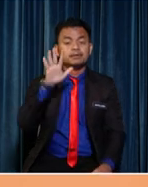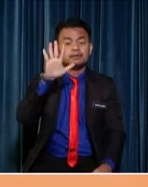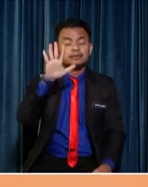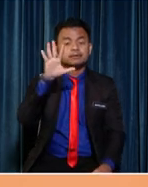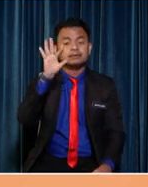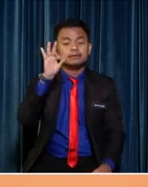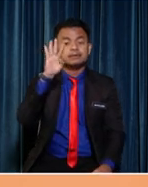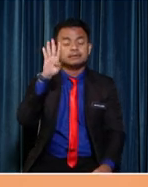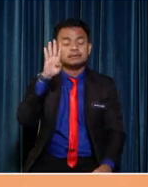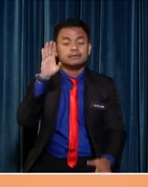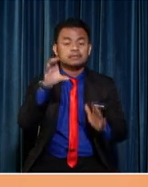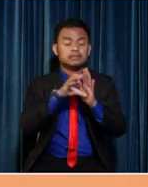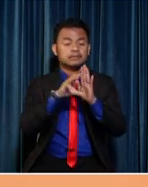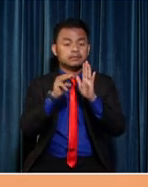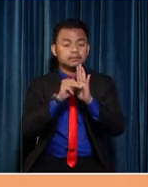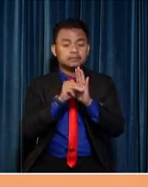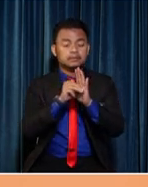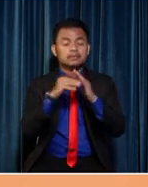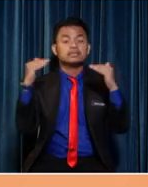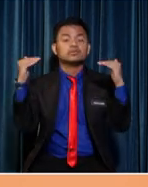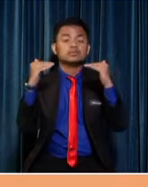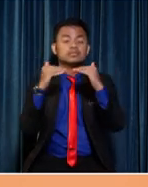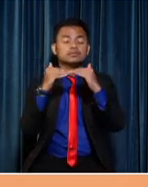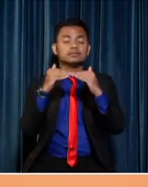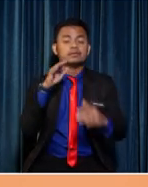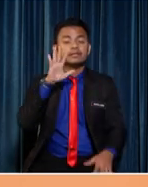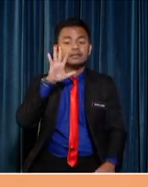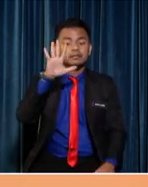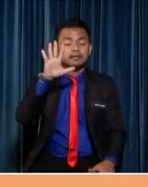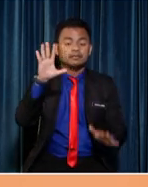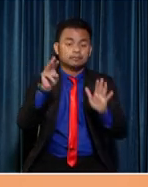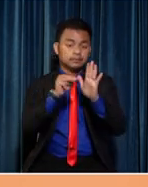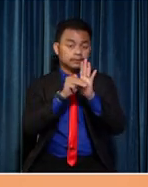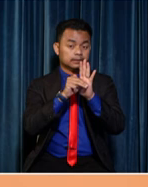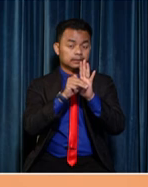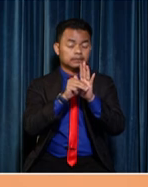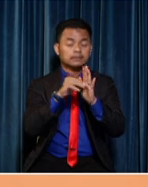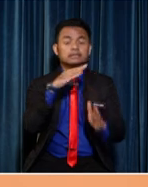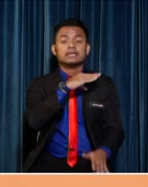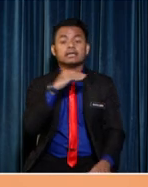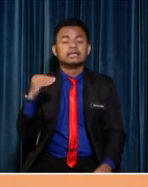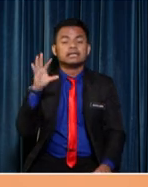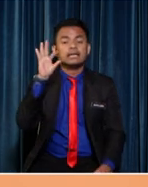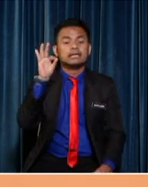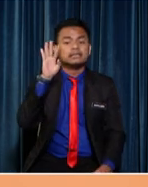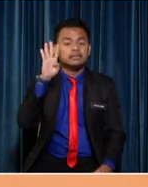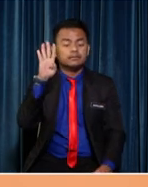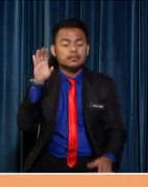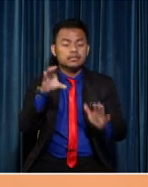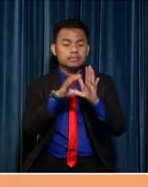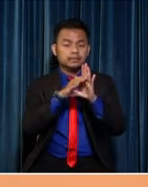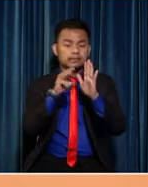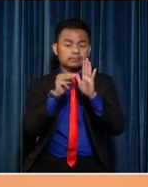594 centimeters equal to 5 meters and 94